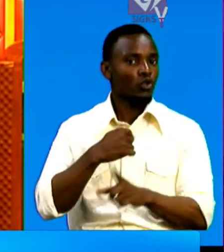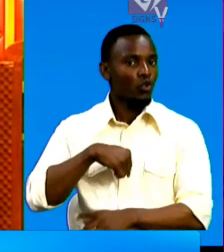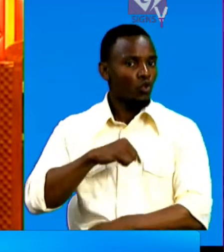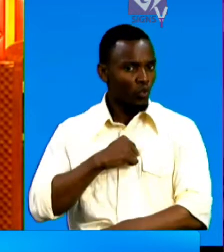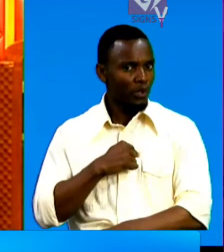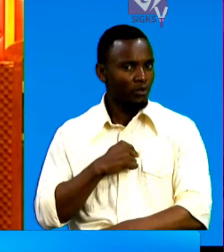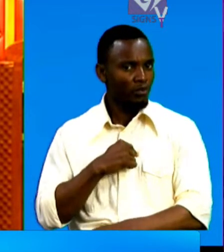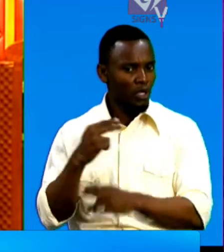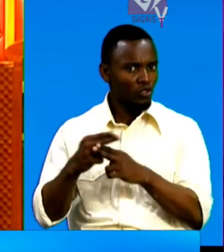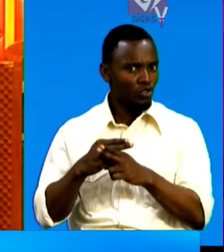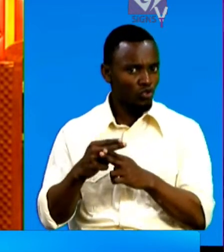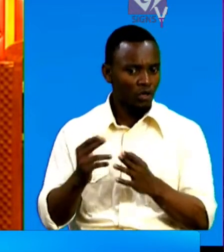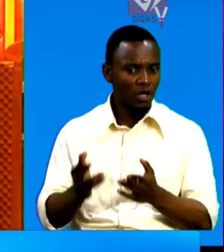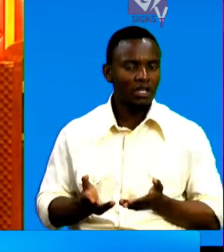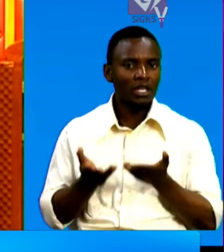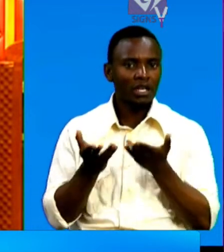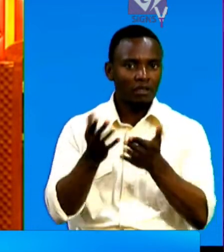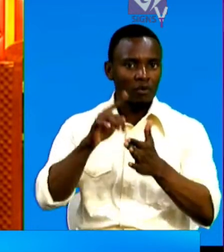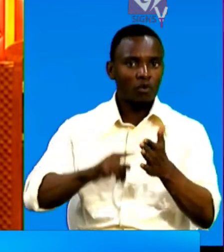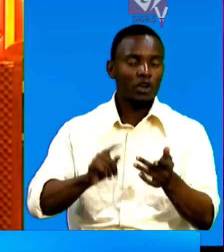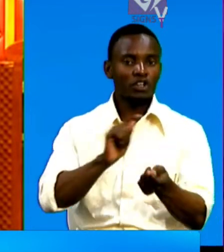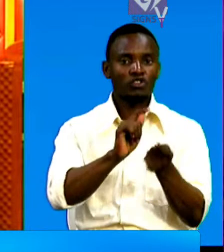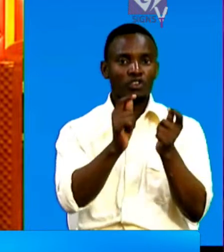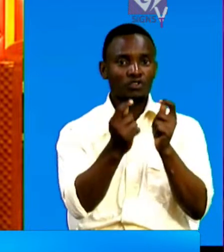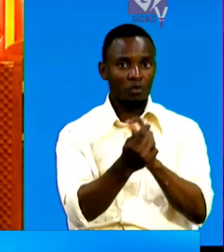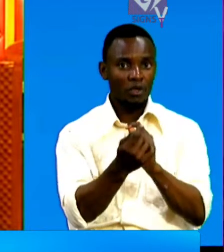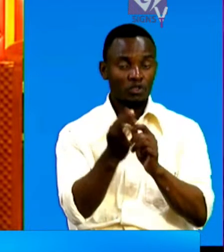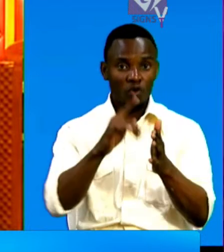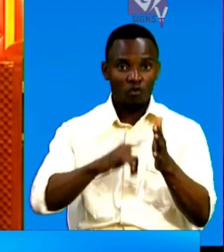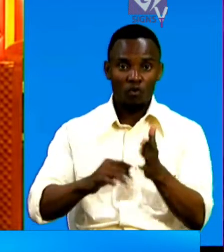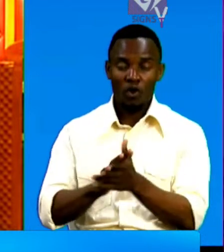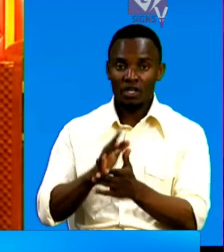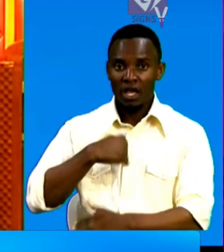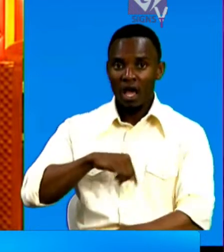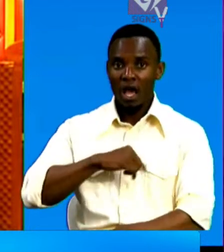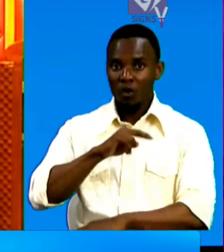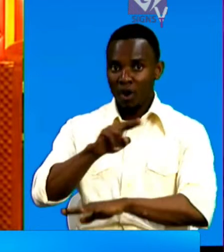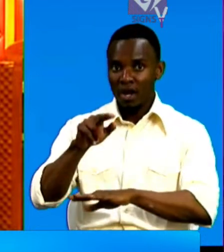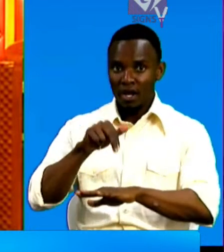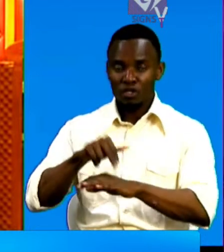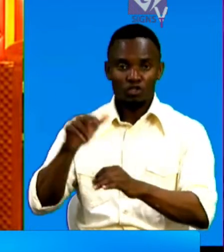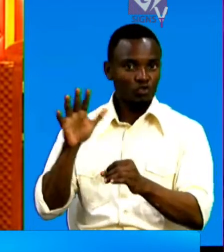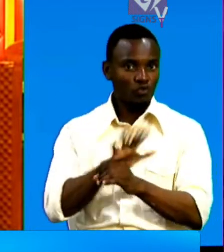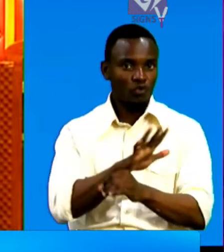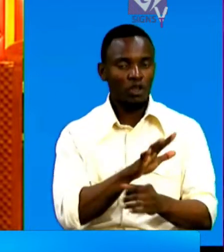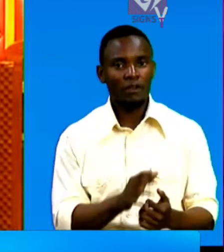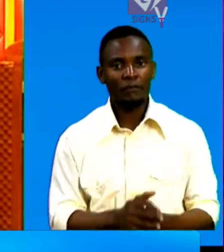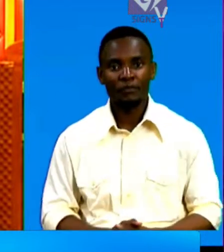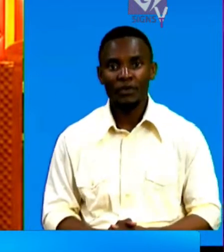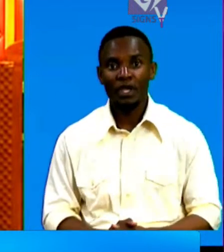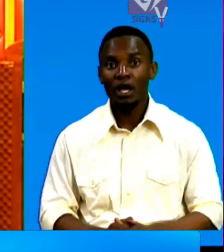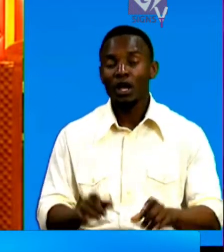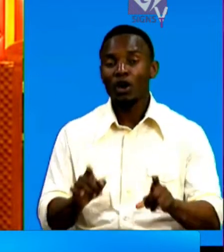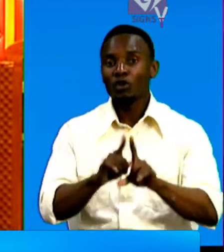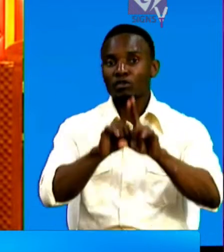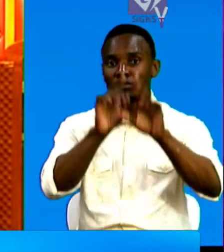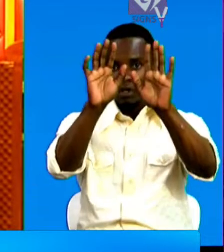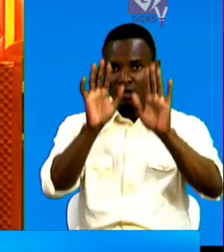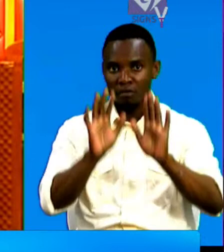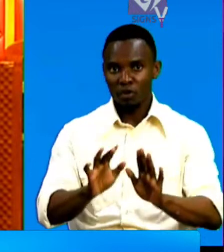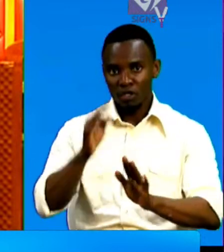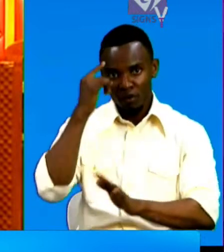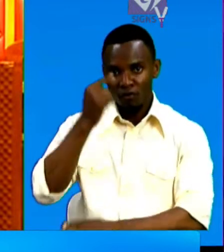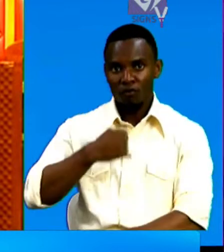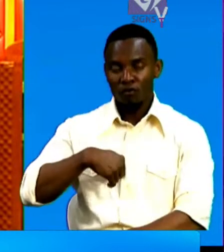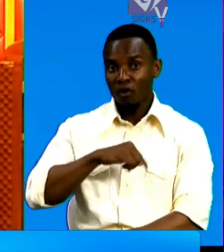course, deliver the transformation of our nation in full. It is important for us to point